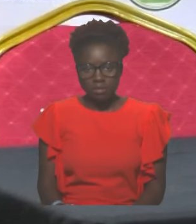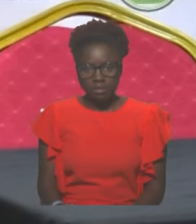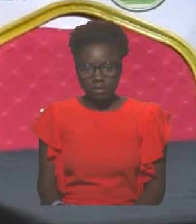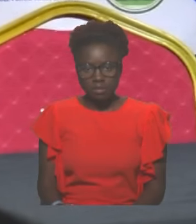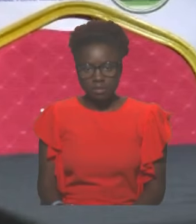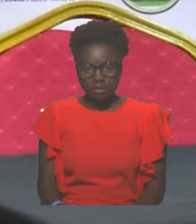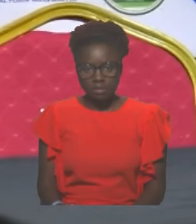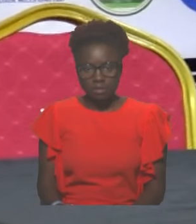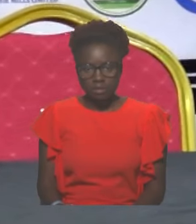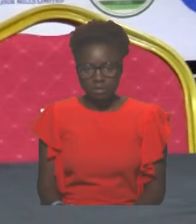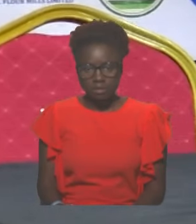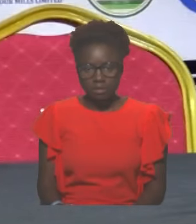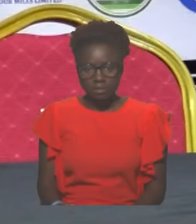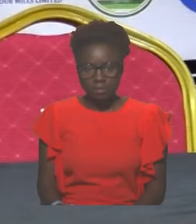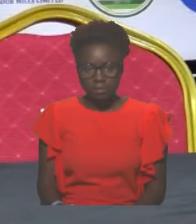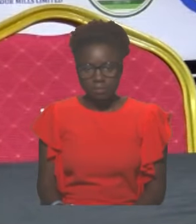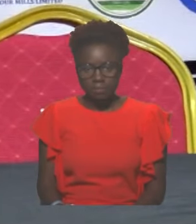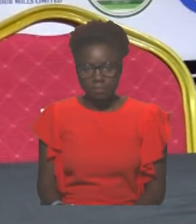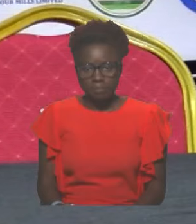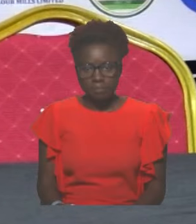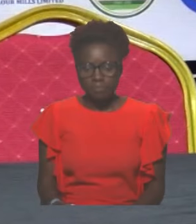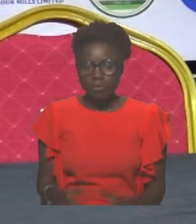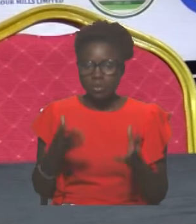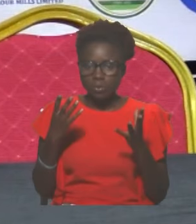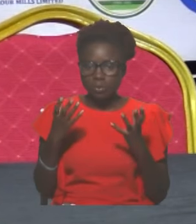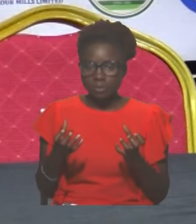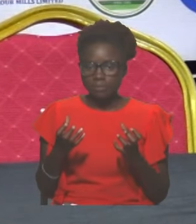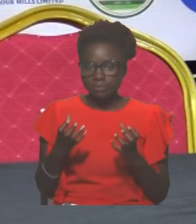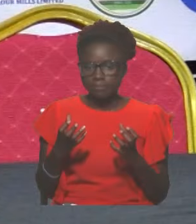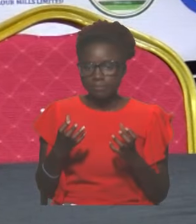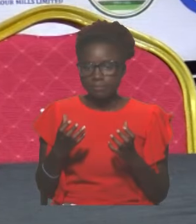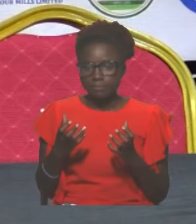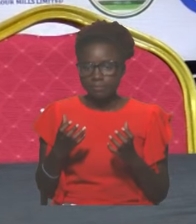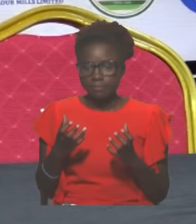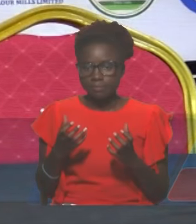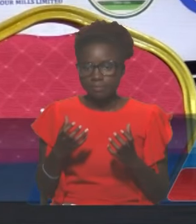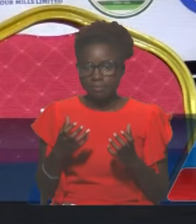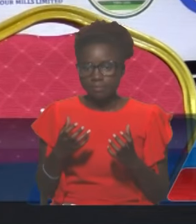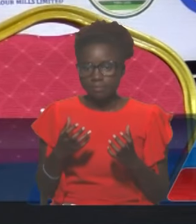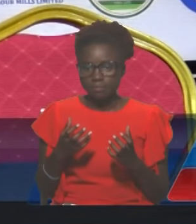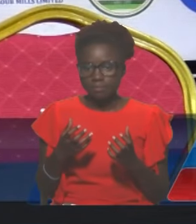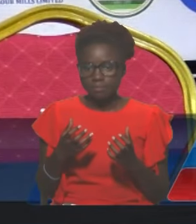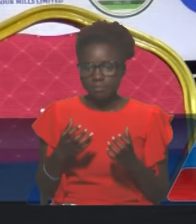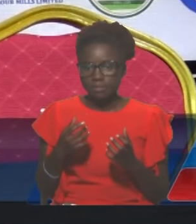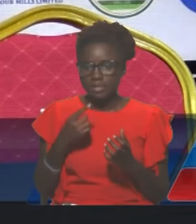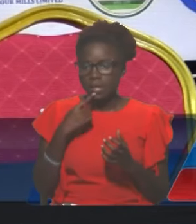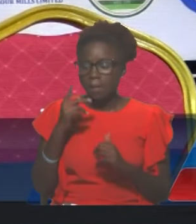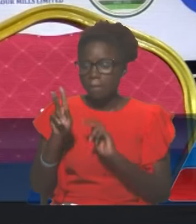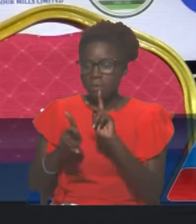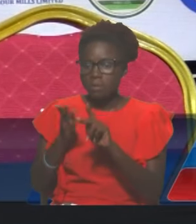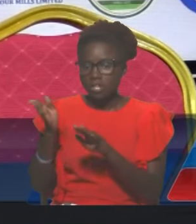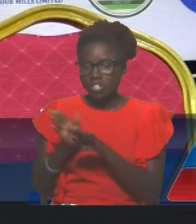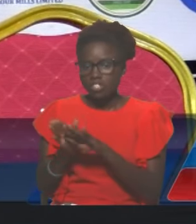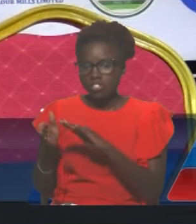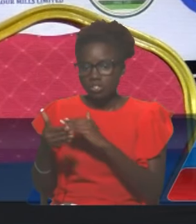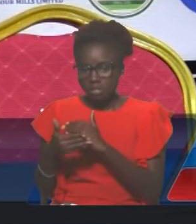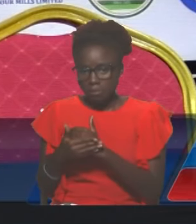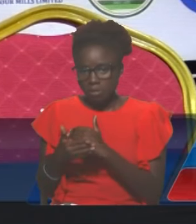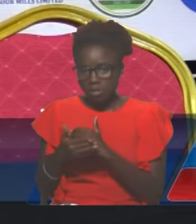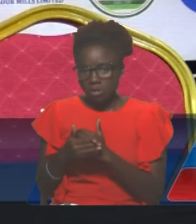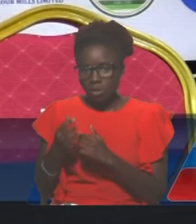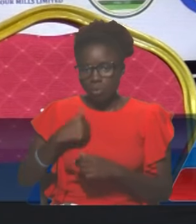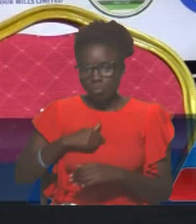I mean, first and foremost, I want to take this opportunity to let the people back home in Jamaica know our thoughts and